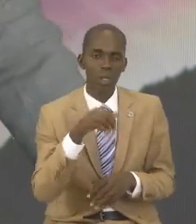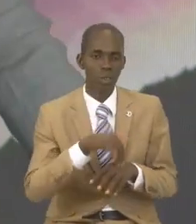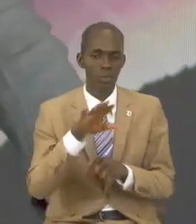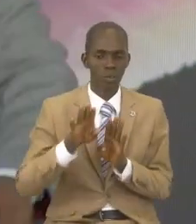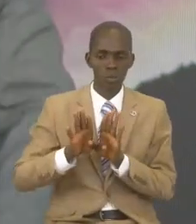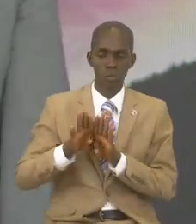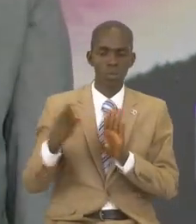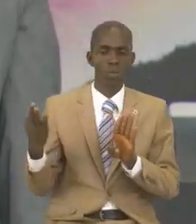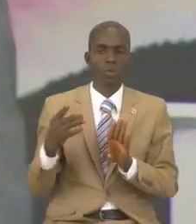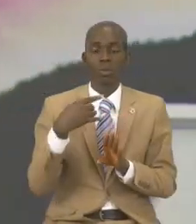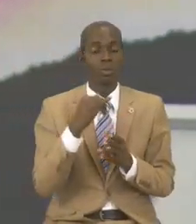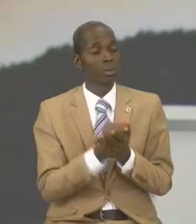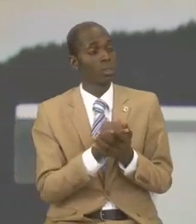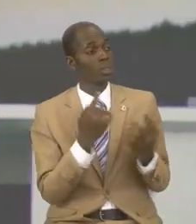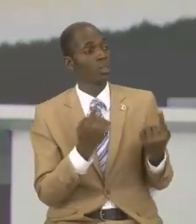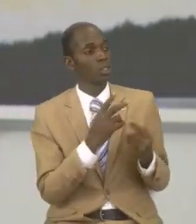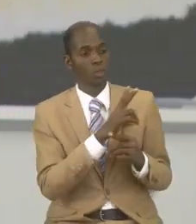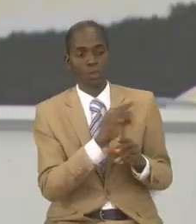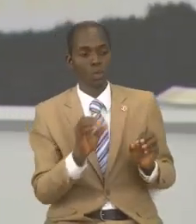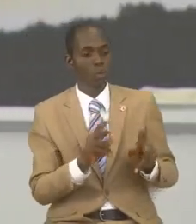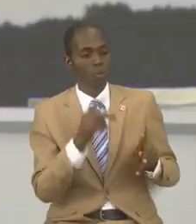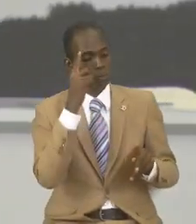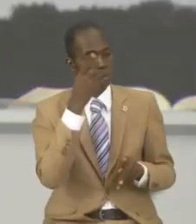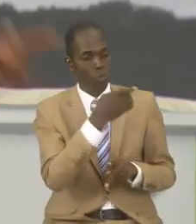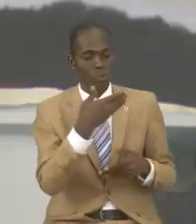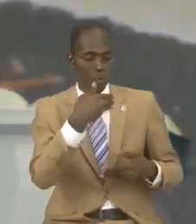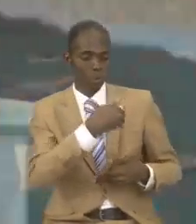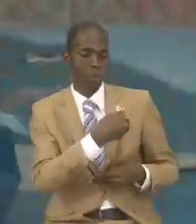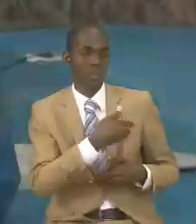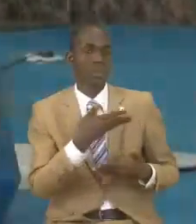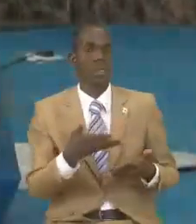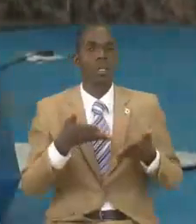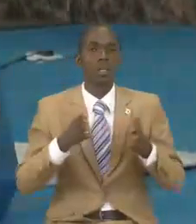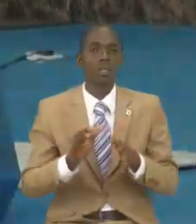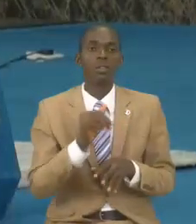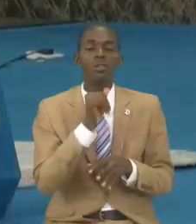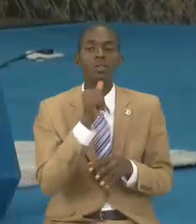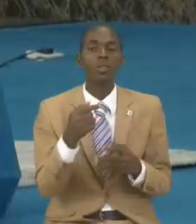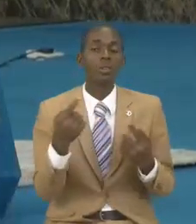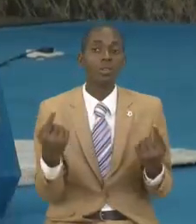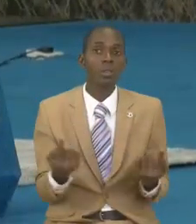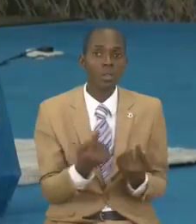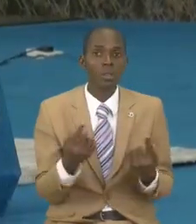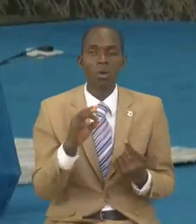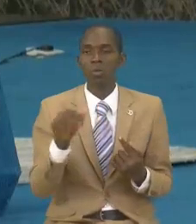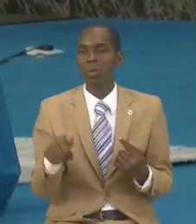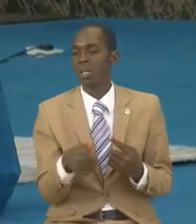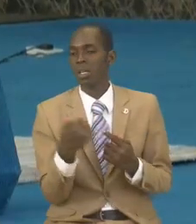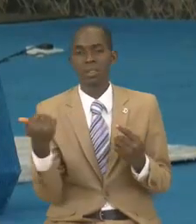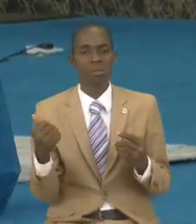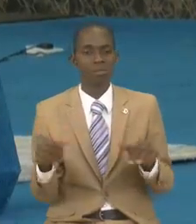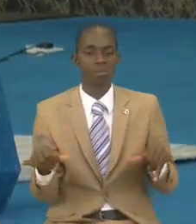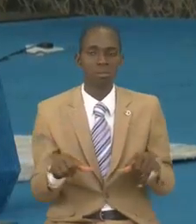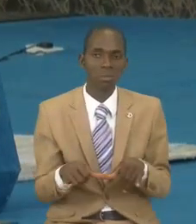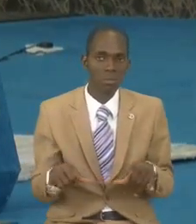you here. Let not sin of any size,